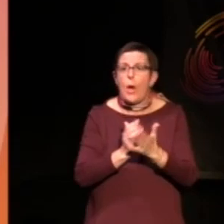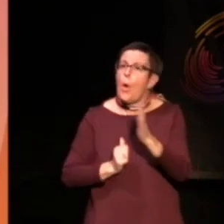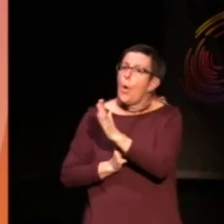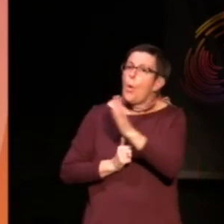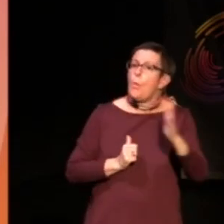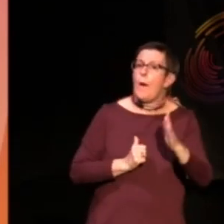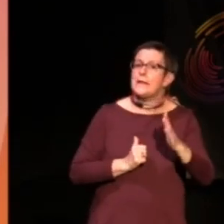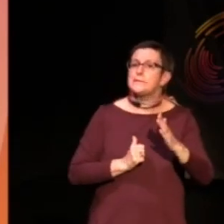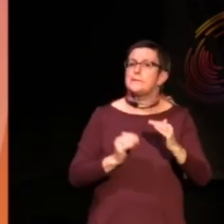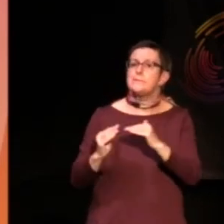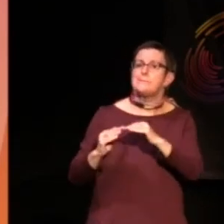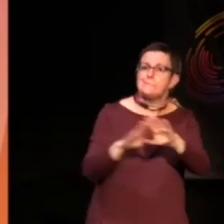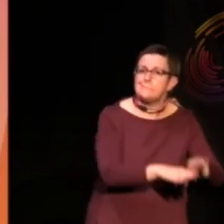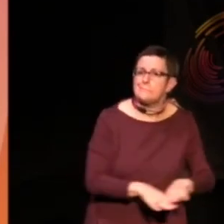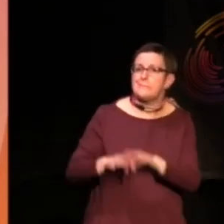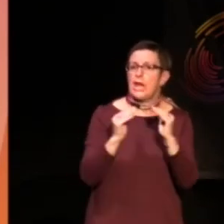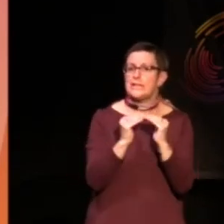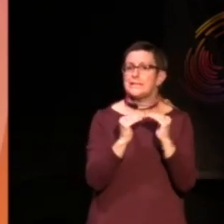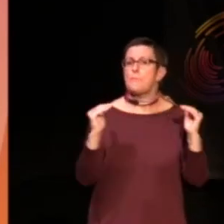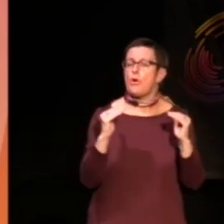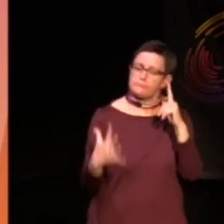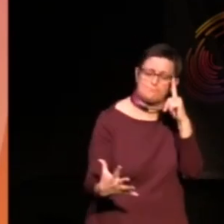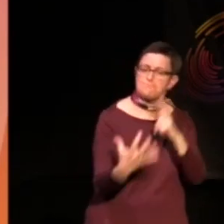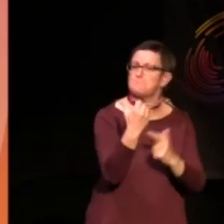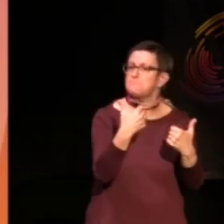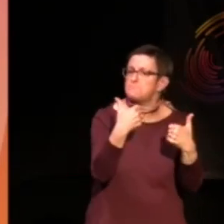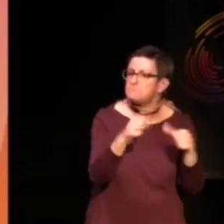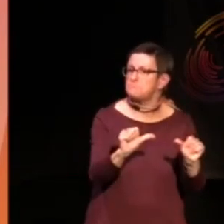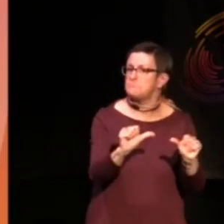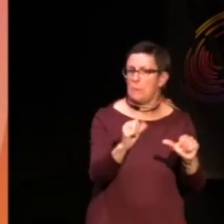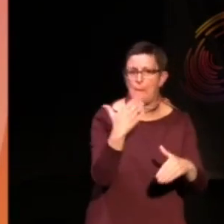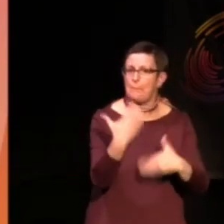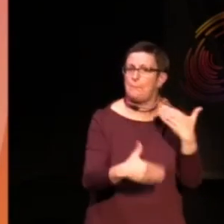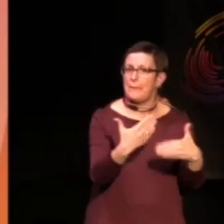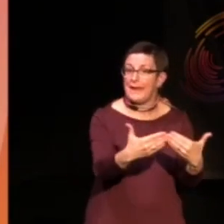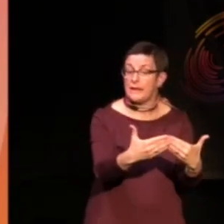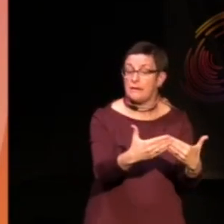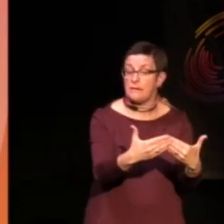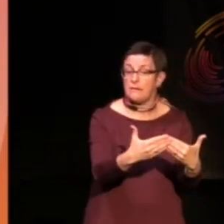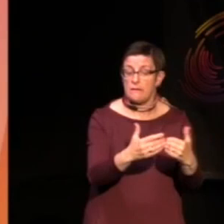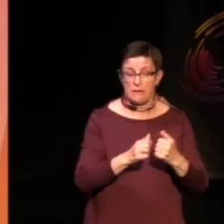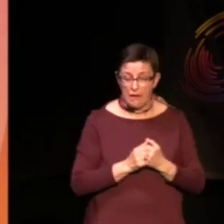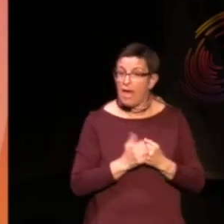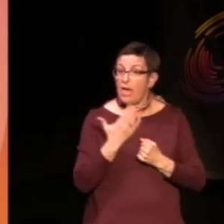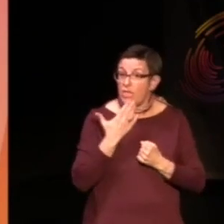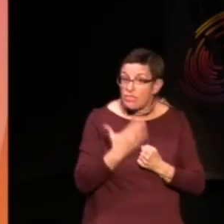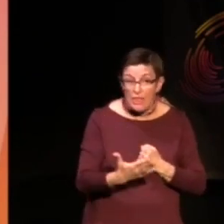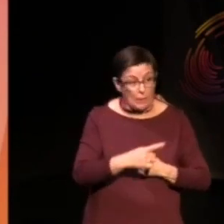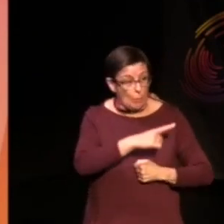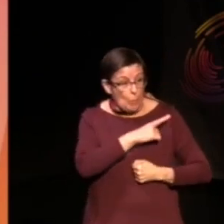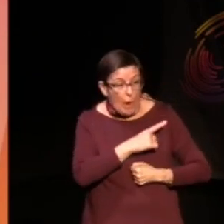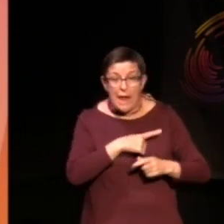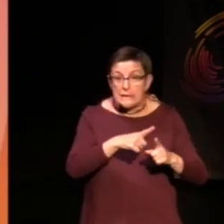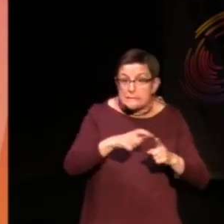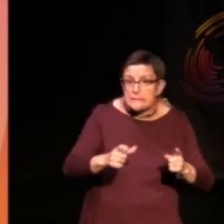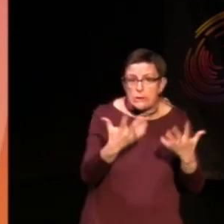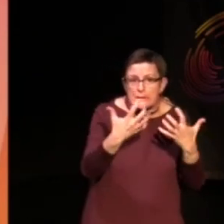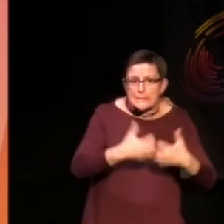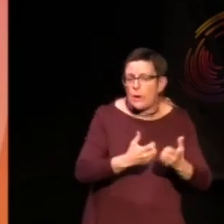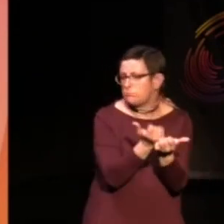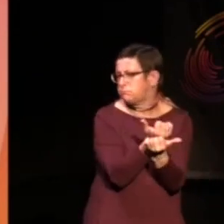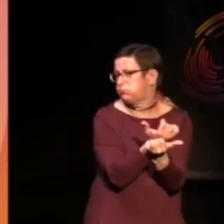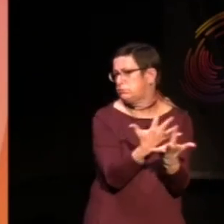had triumphed once and for all, and that, thanks to the proliferation of digital technologies, the whole